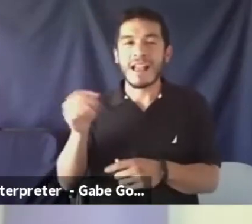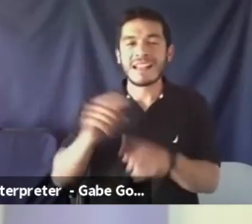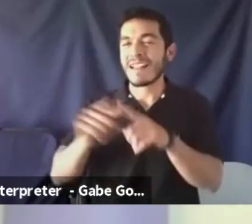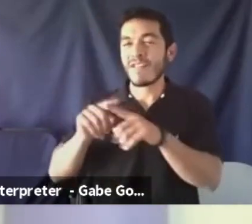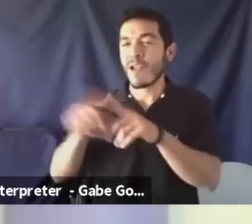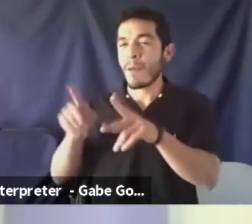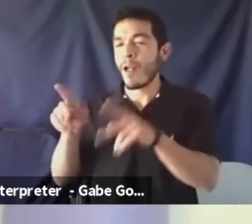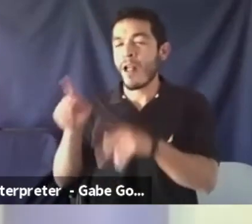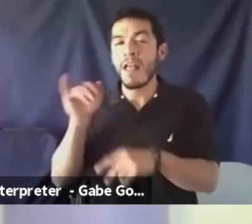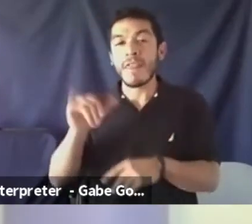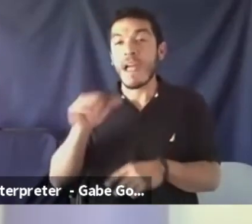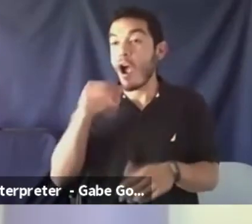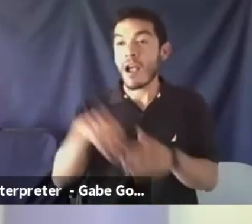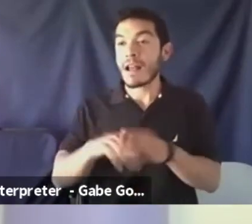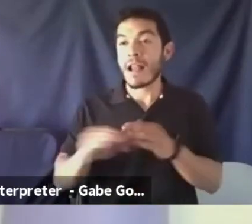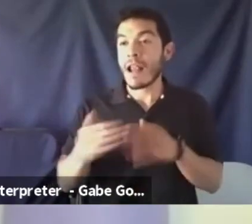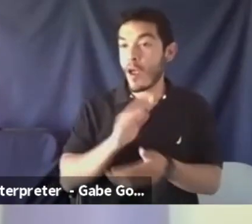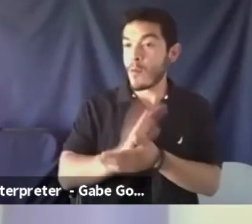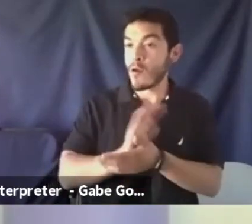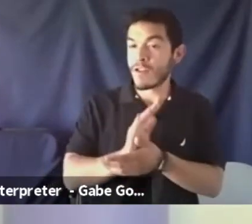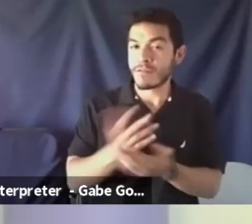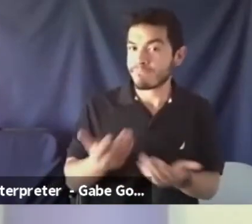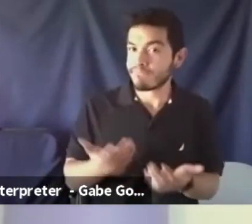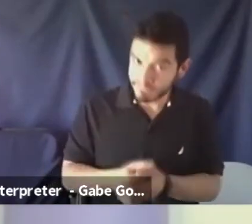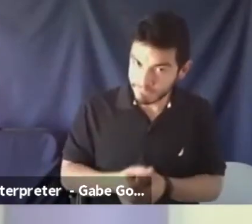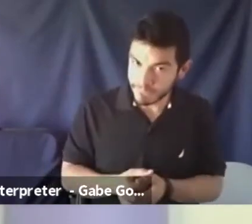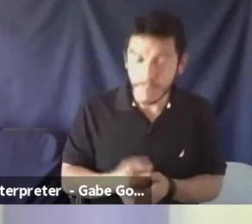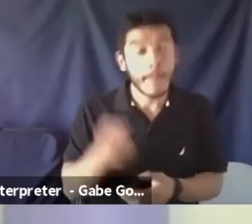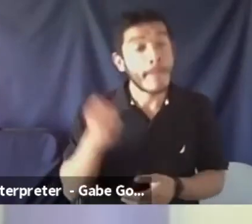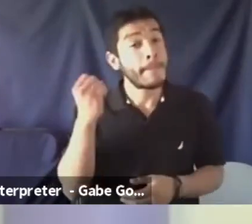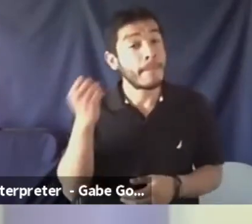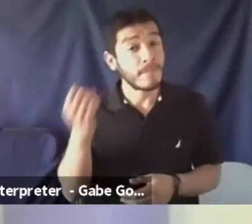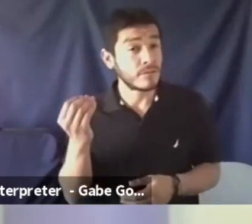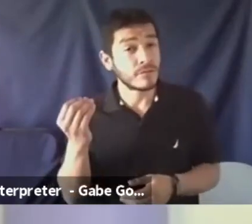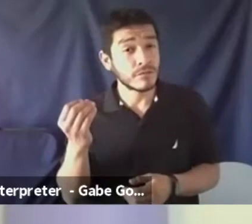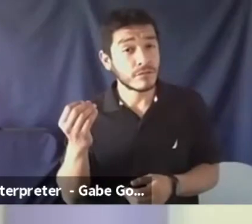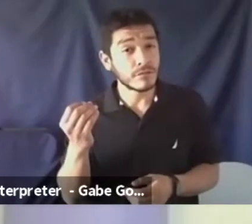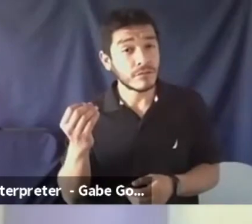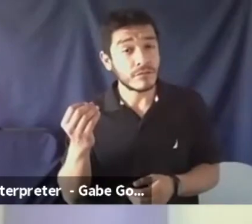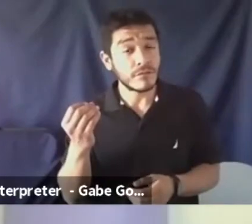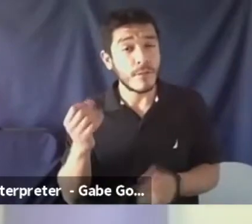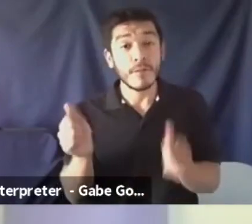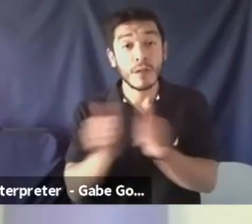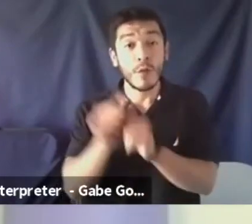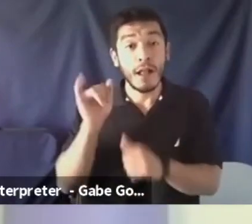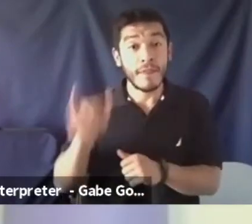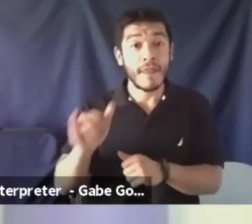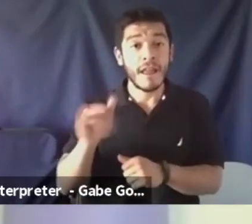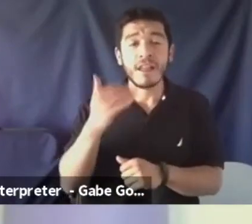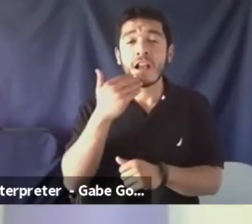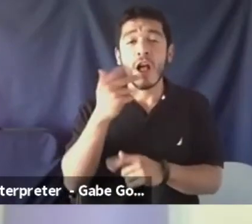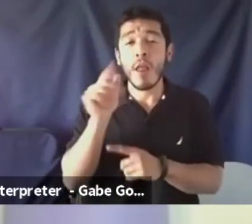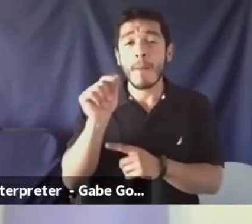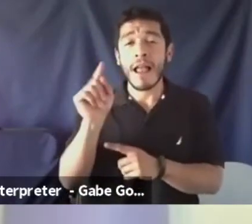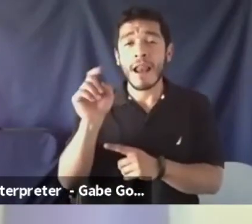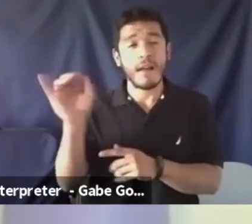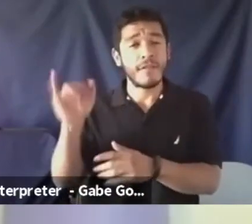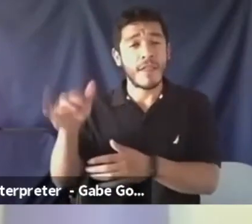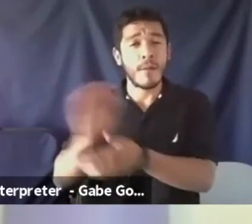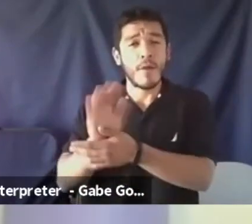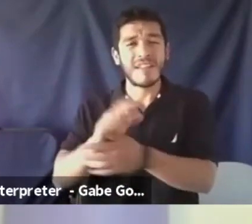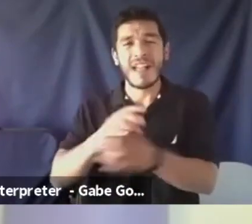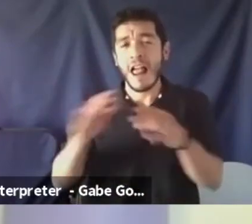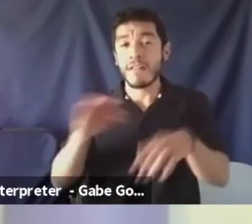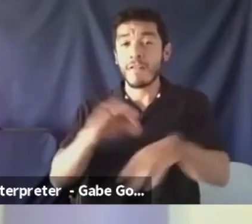people that aren't really fully in our world, right? So, with that, the color palette of the movie is a lot of earth